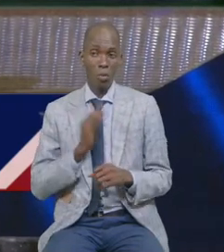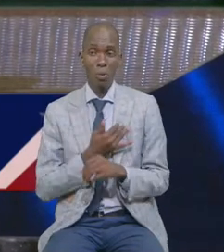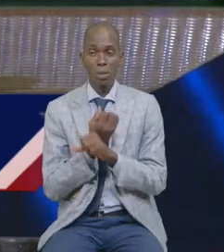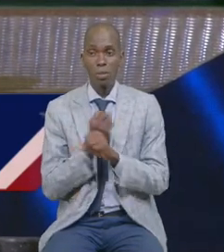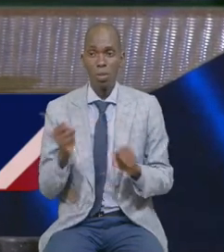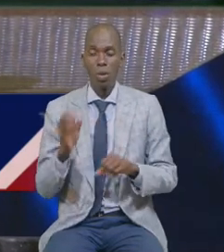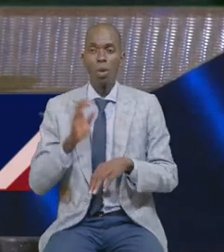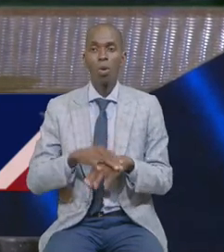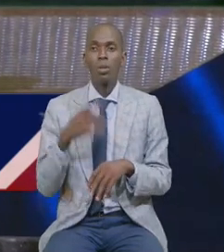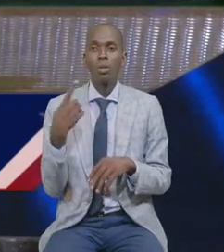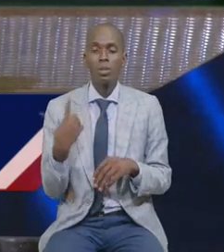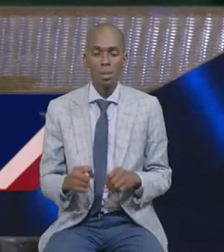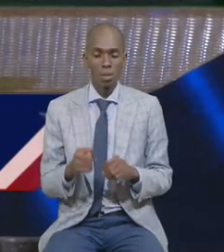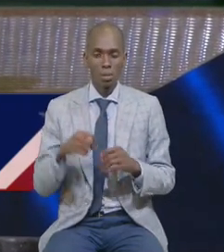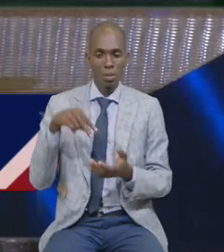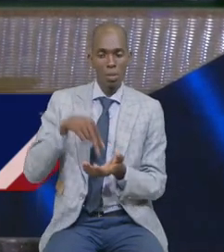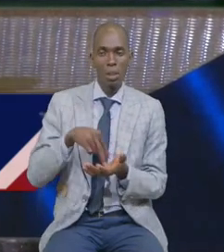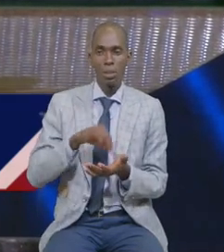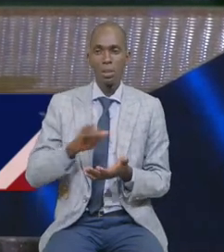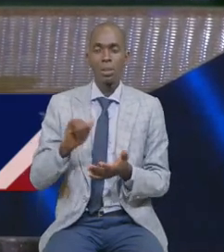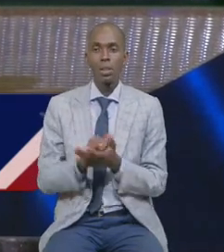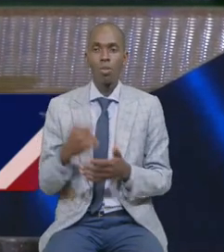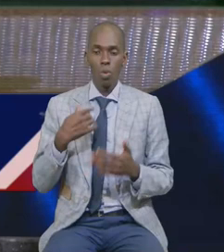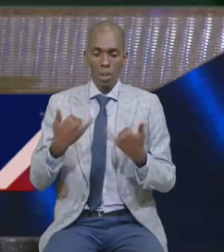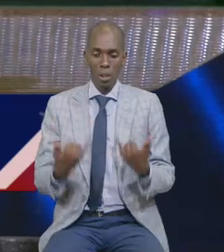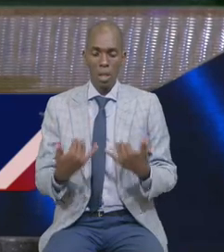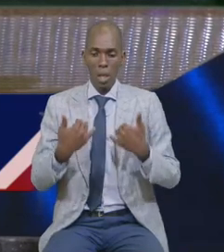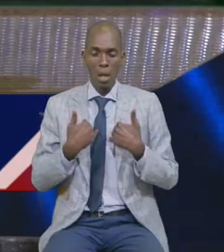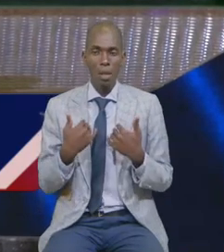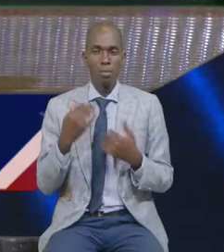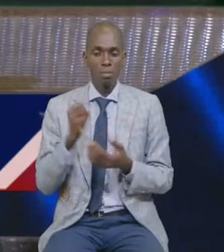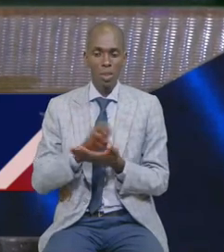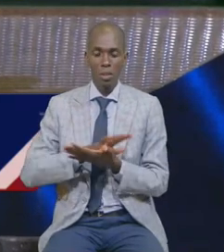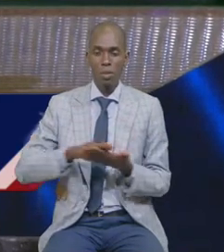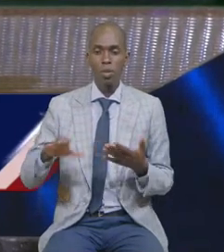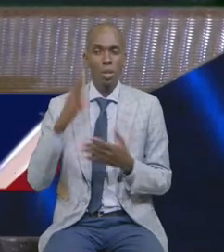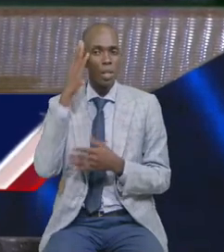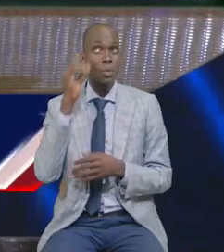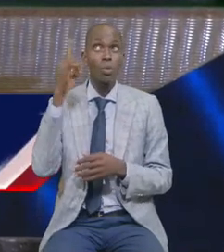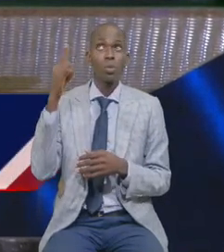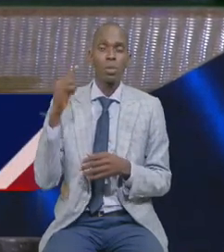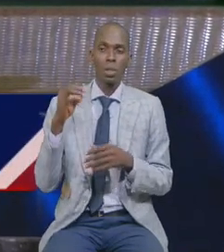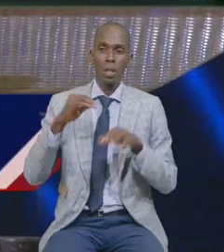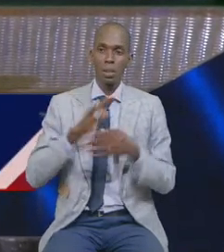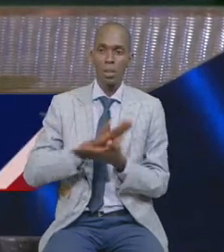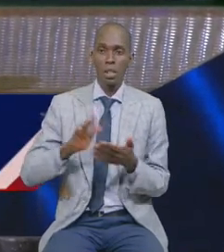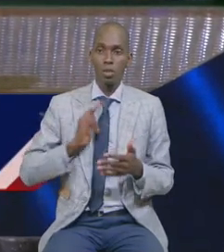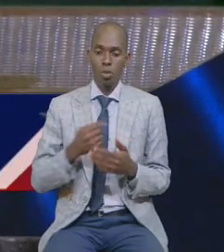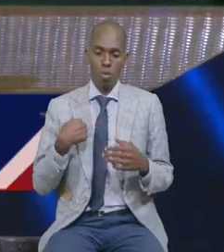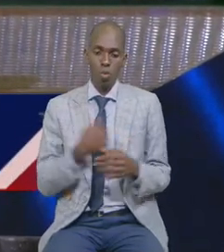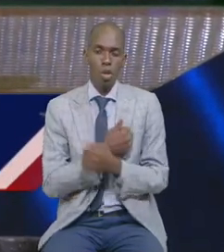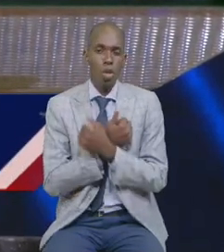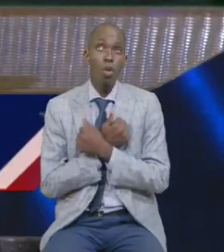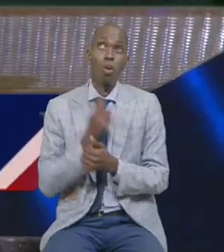Adamic nature, that we have sanctification experience. He has purified us, and we love him, and we fear him, and we're committed